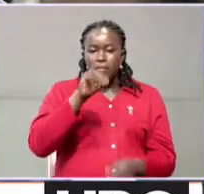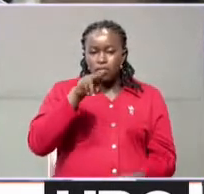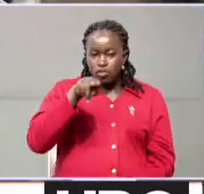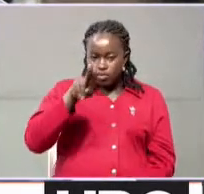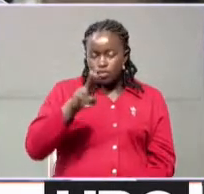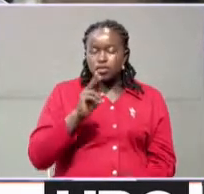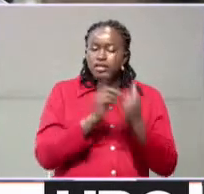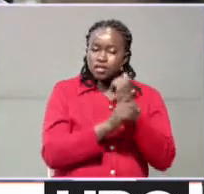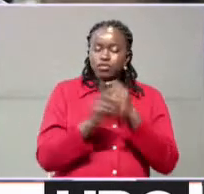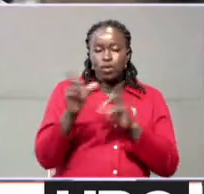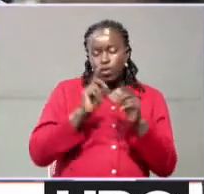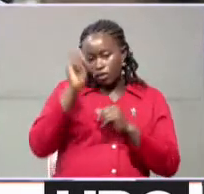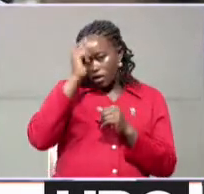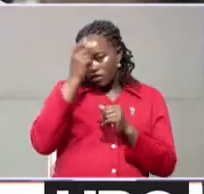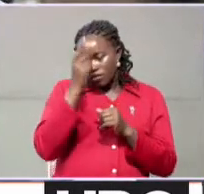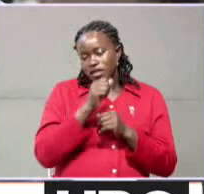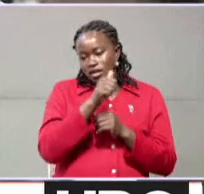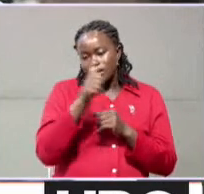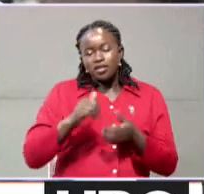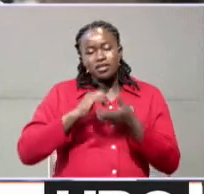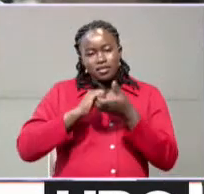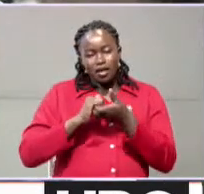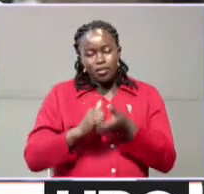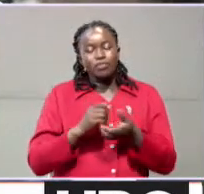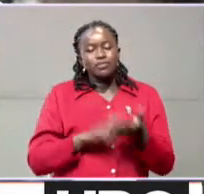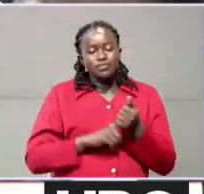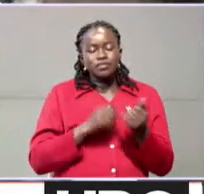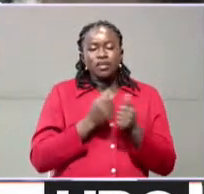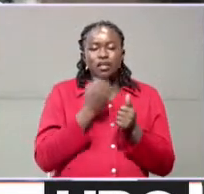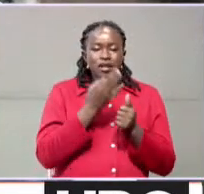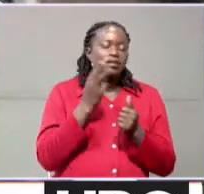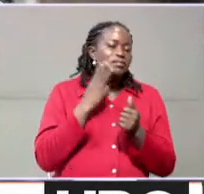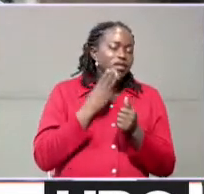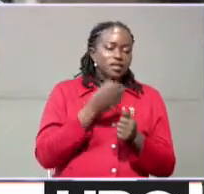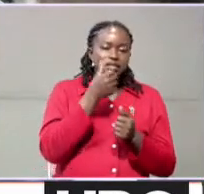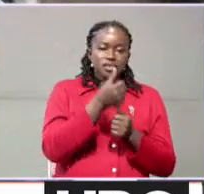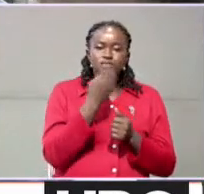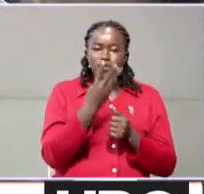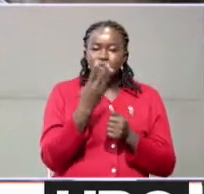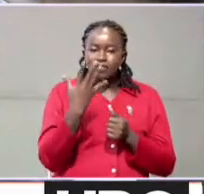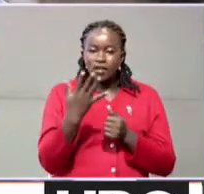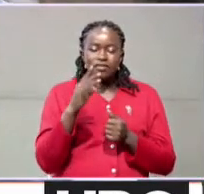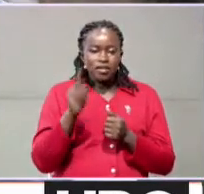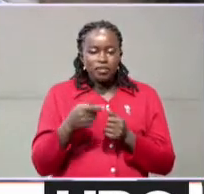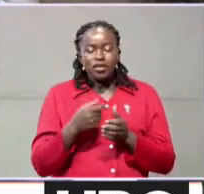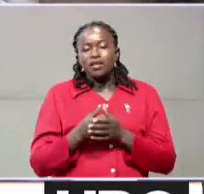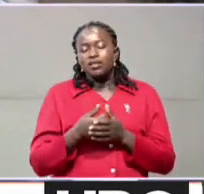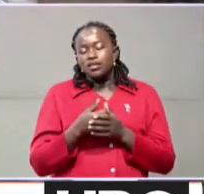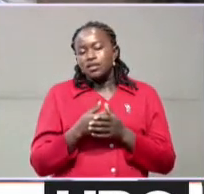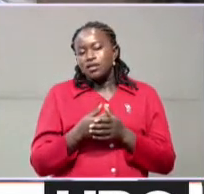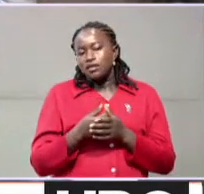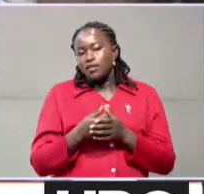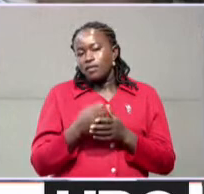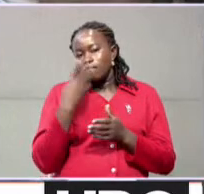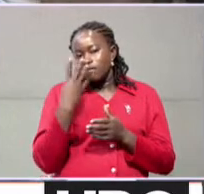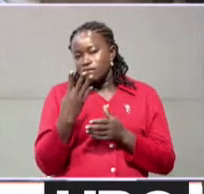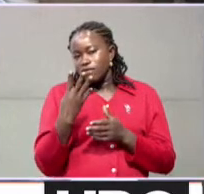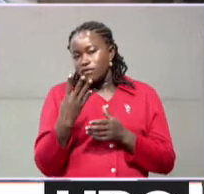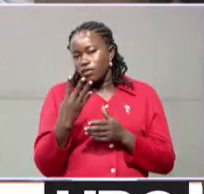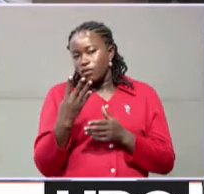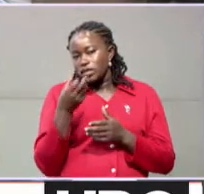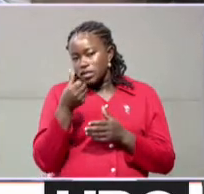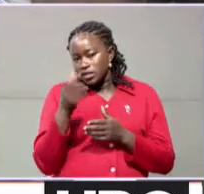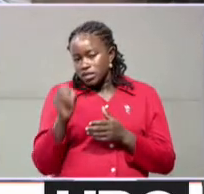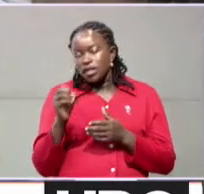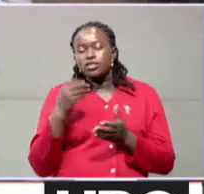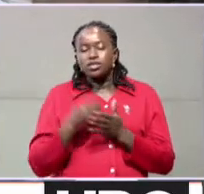participle will receive 13 million six hundred and forty five thousand six hundred i mean for 460